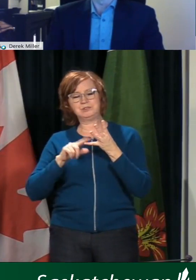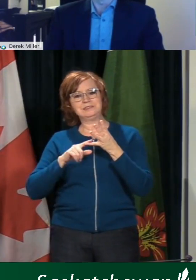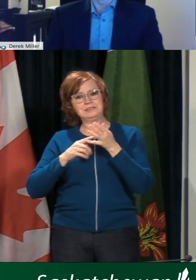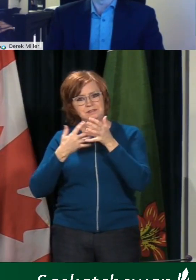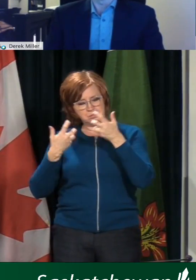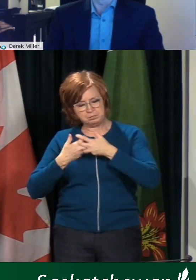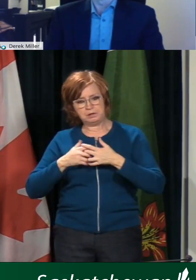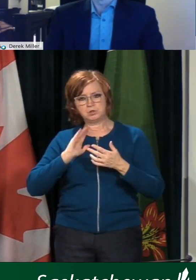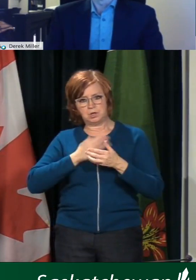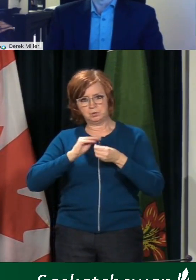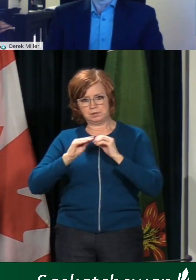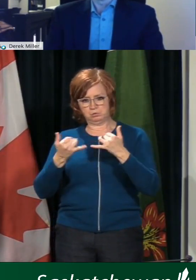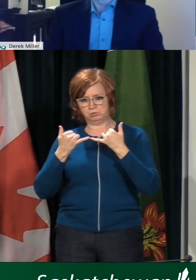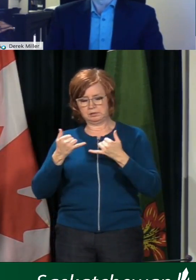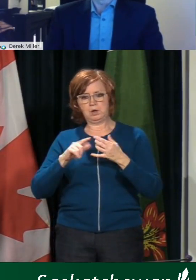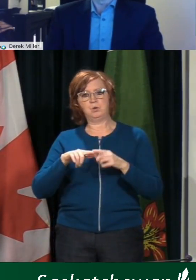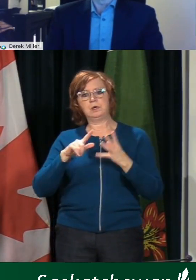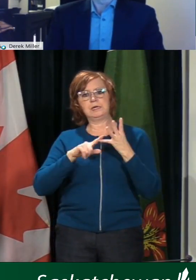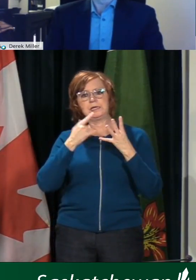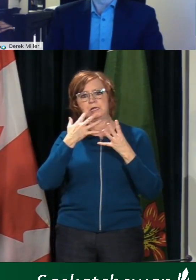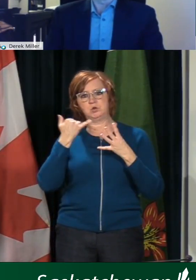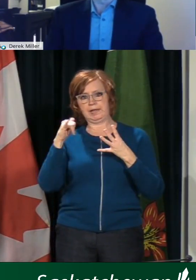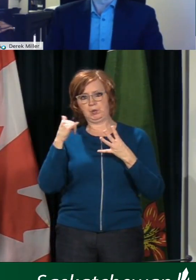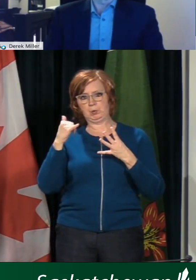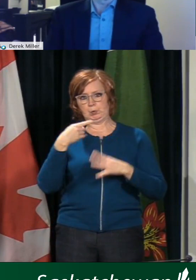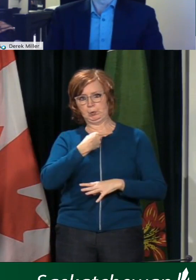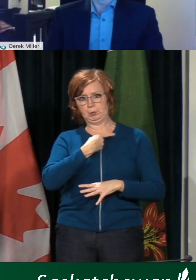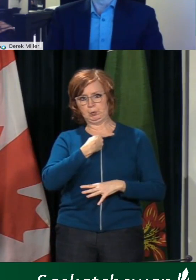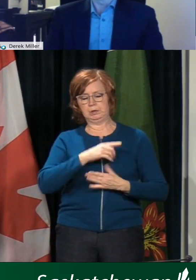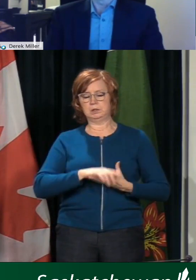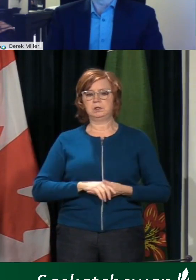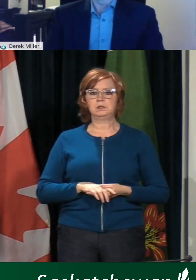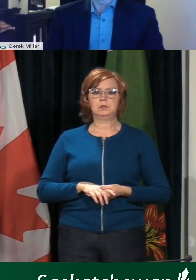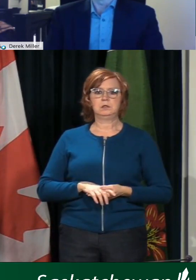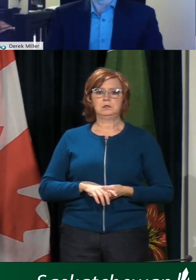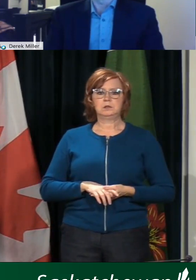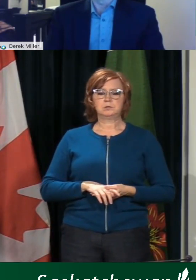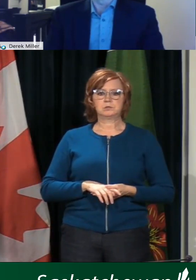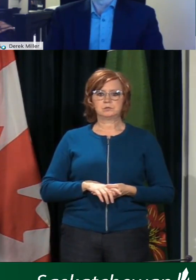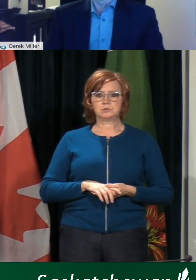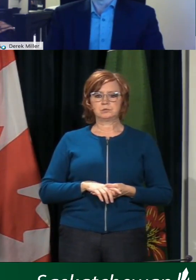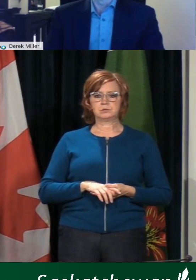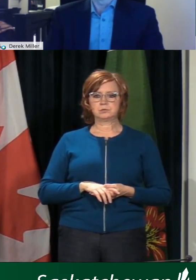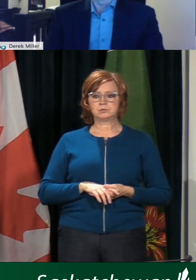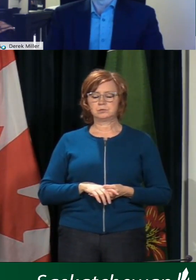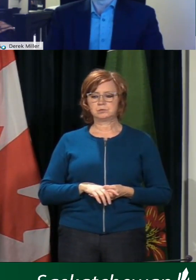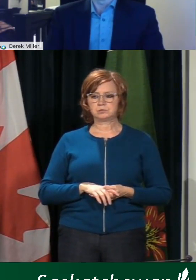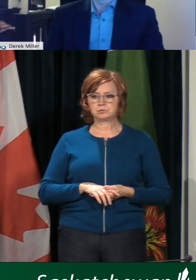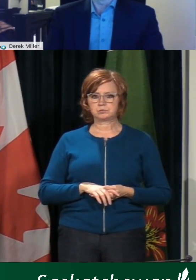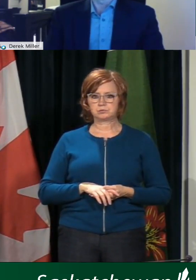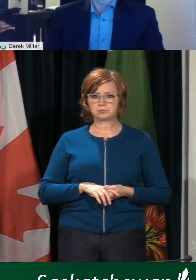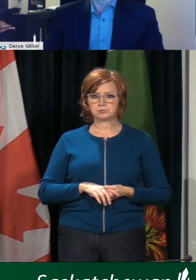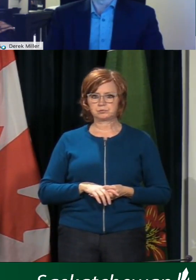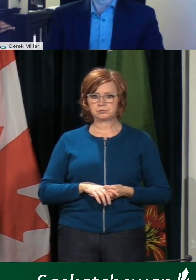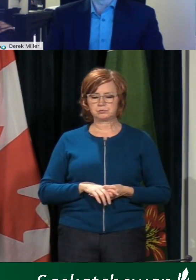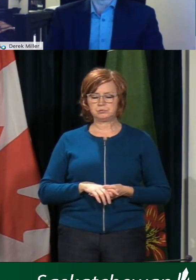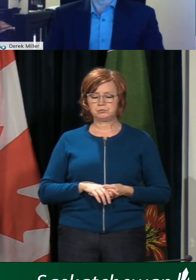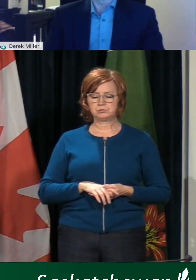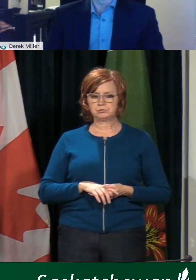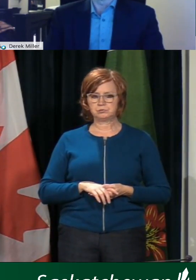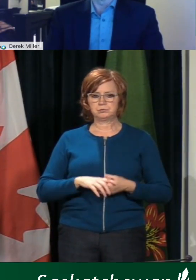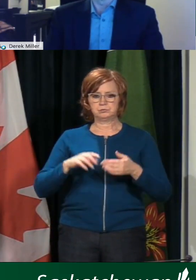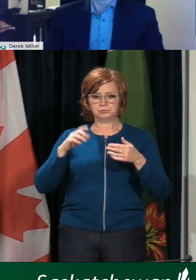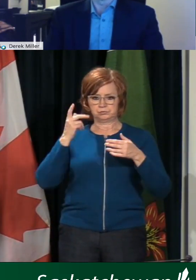in the yellow column. And this provides yet an opportunity to see an adjustment, and basically it sees the